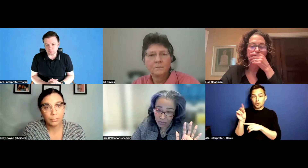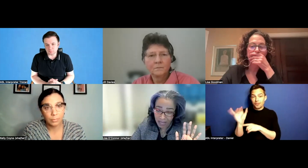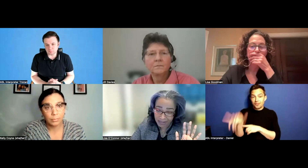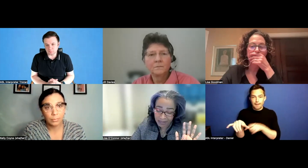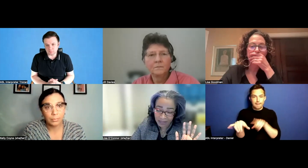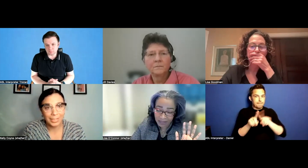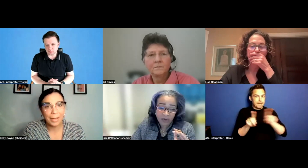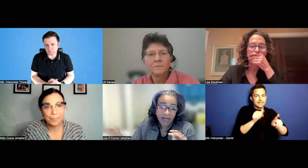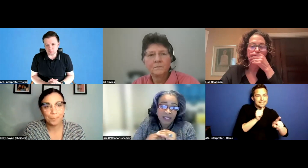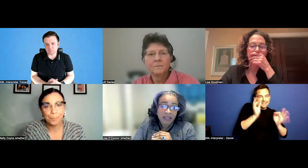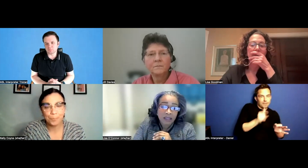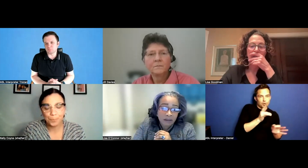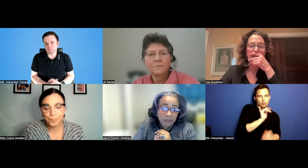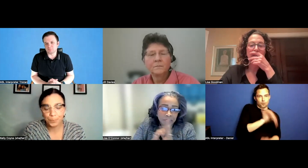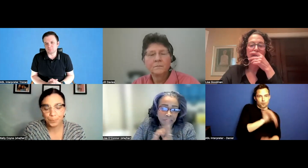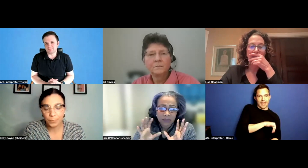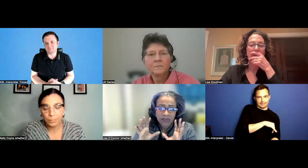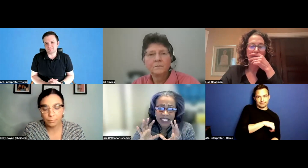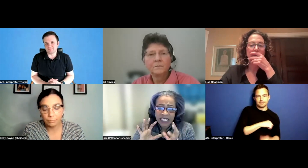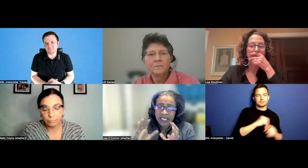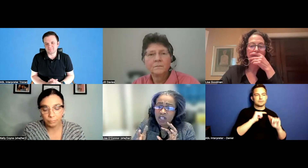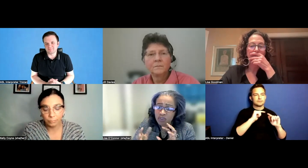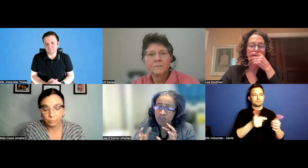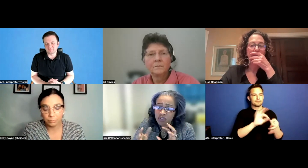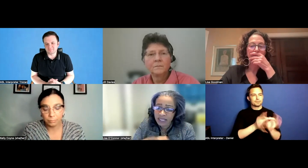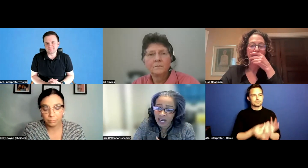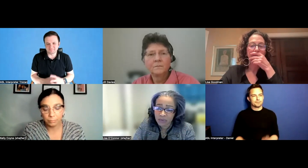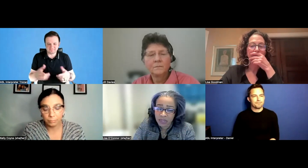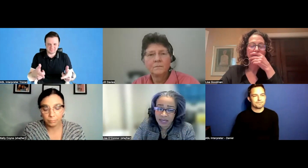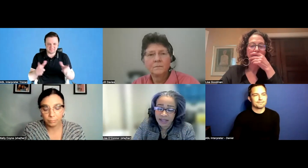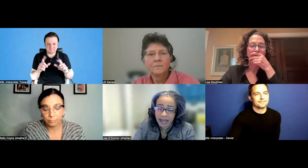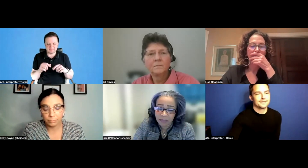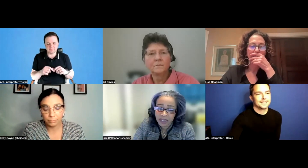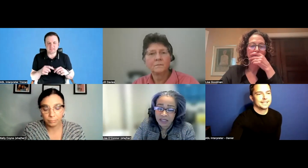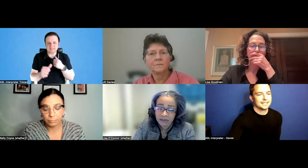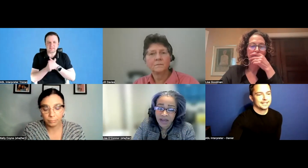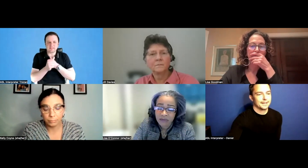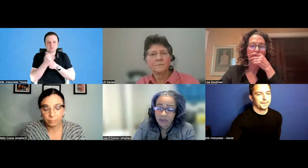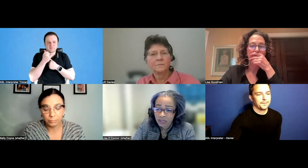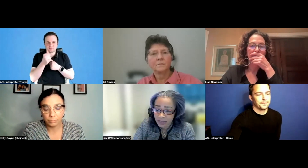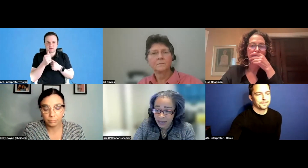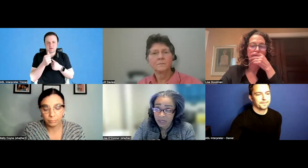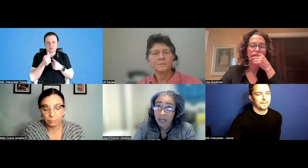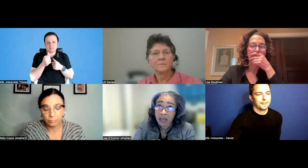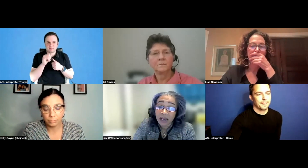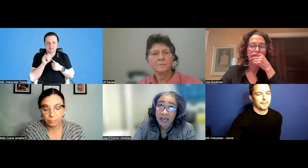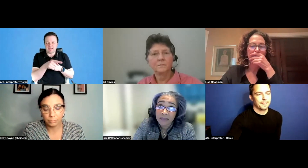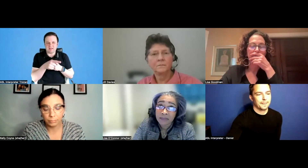don't do that, right? I think it's dangerous when it's not rooted in that, because survivors